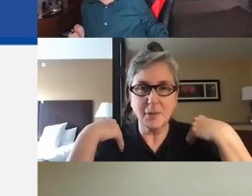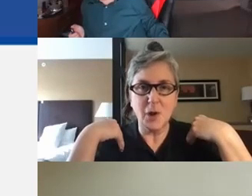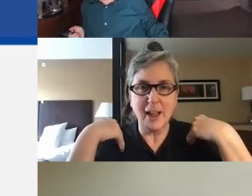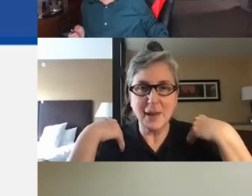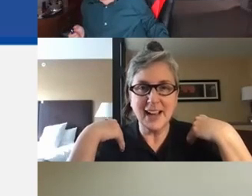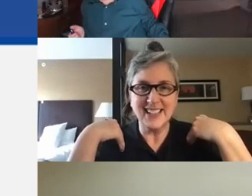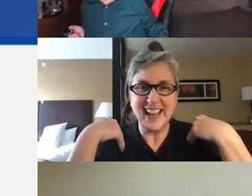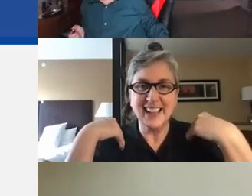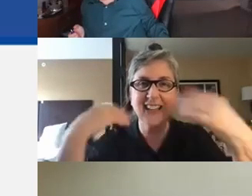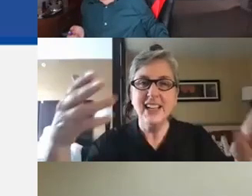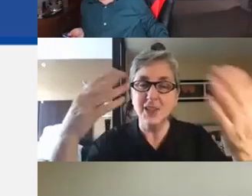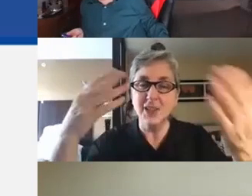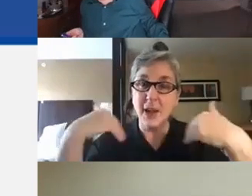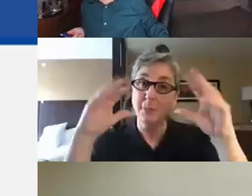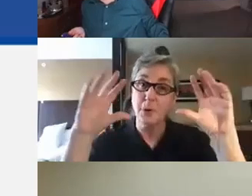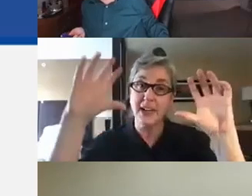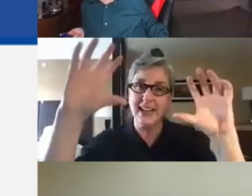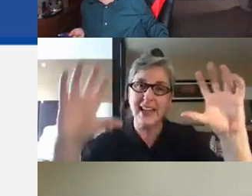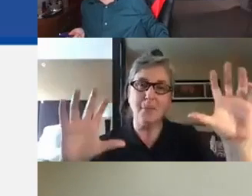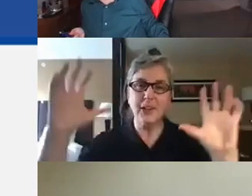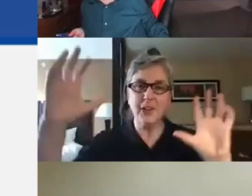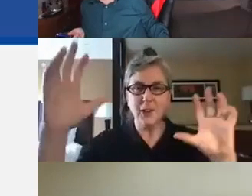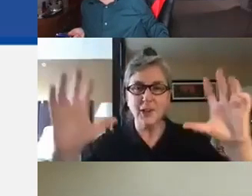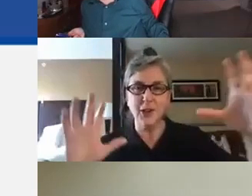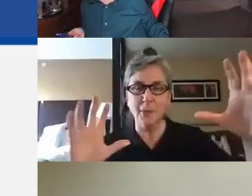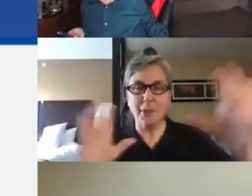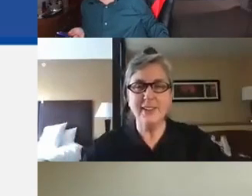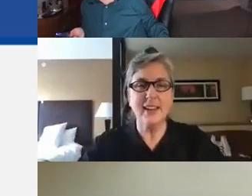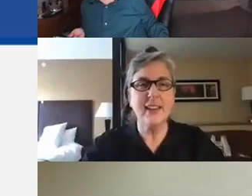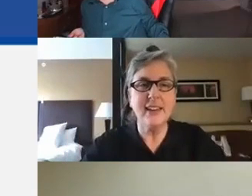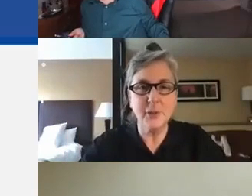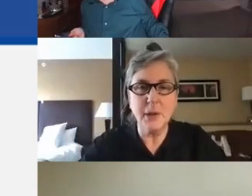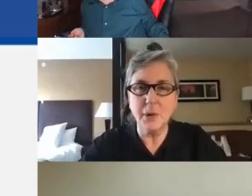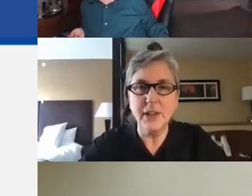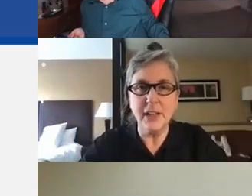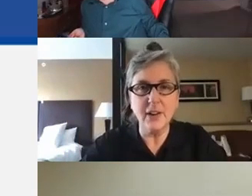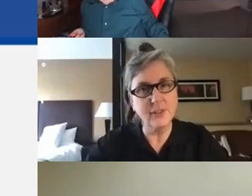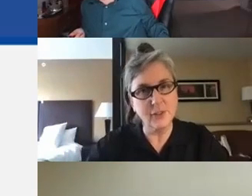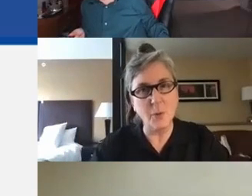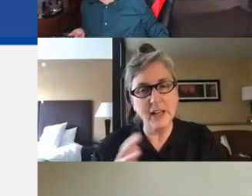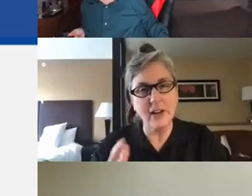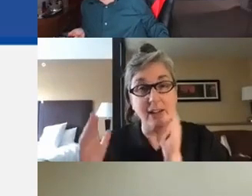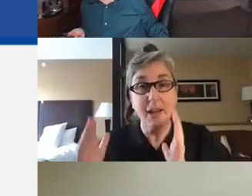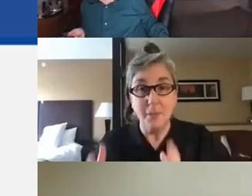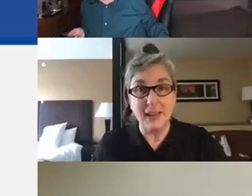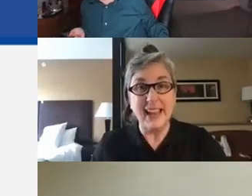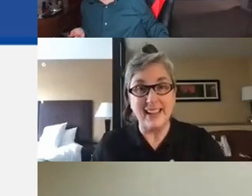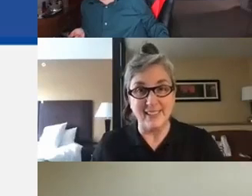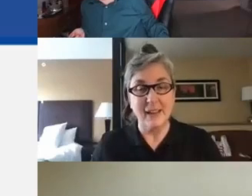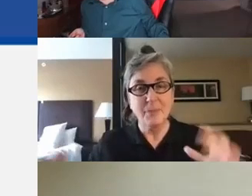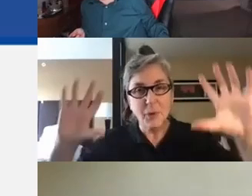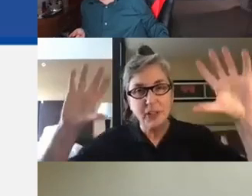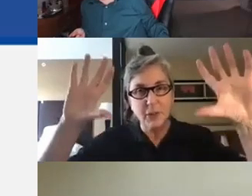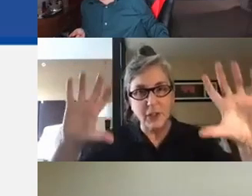Jennifer@ableops.com. You all have my contact, just so I can put it in that bigger chart piece. And then next week, we really are going to start working on